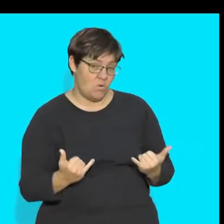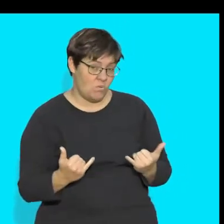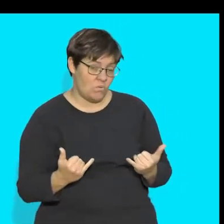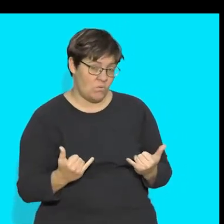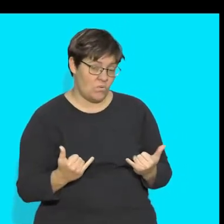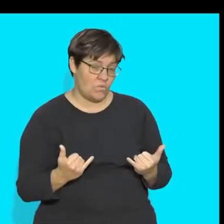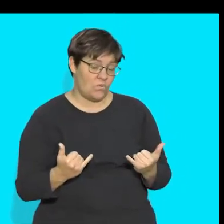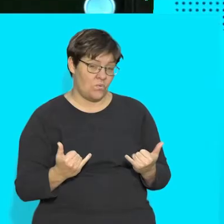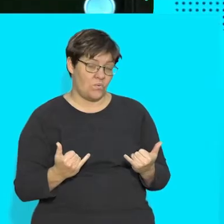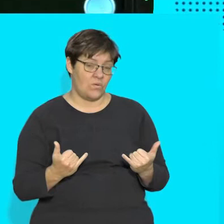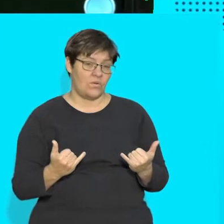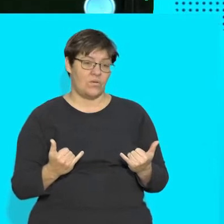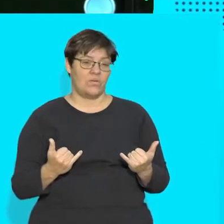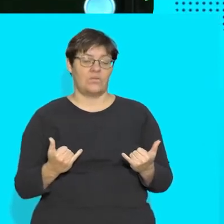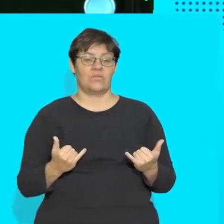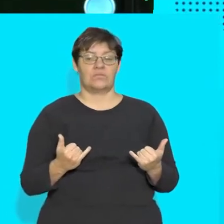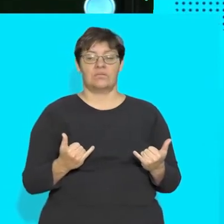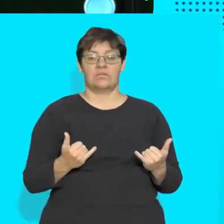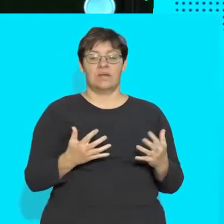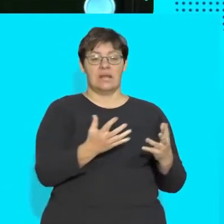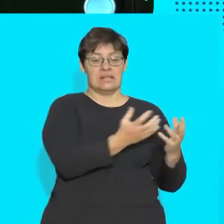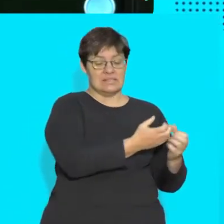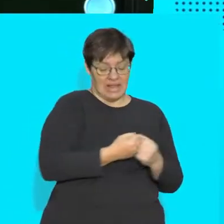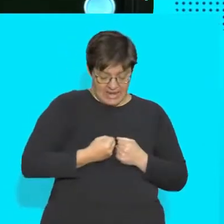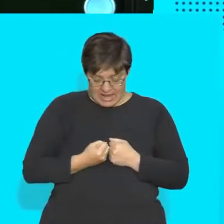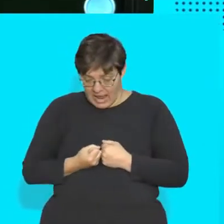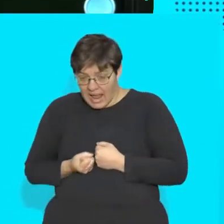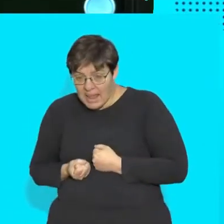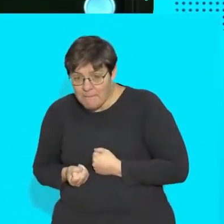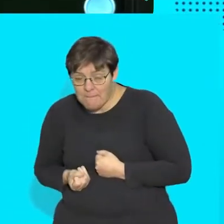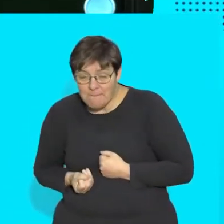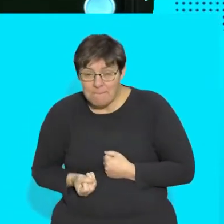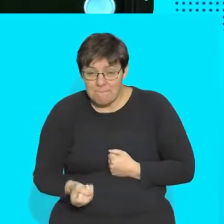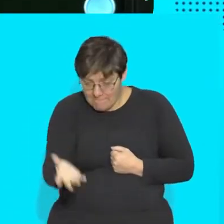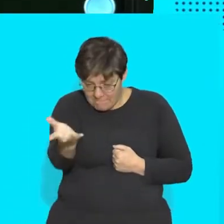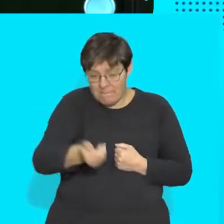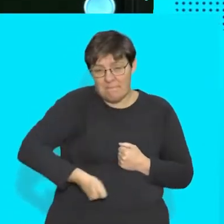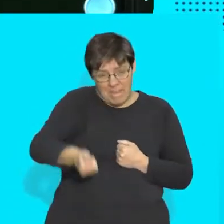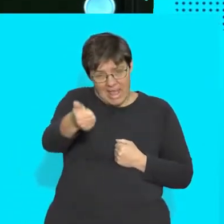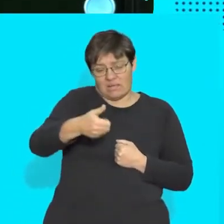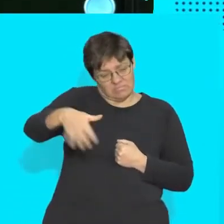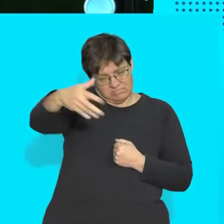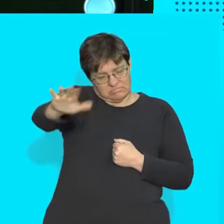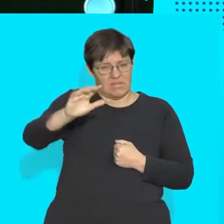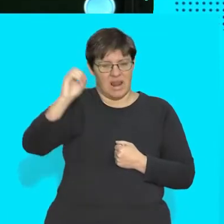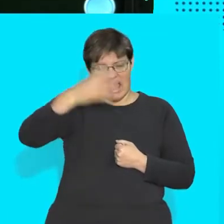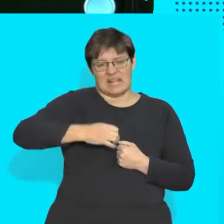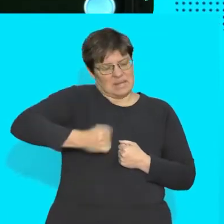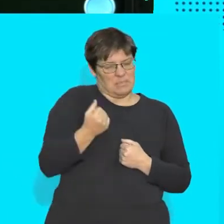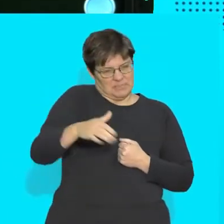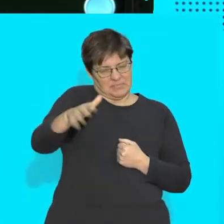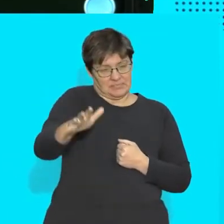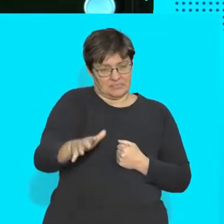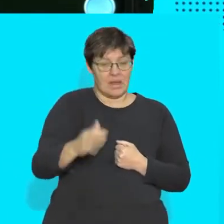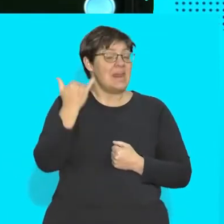instead of going, I'm taking this and then I'm going to give it back to you and you can have that light, this